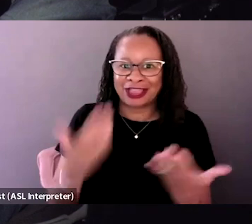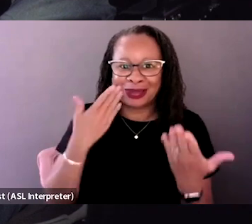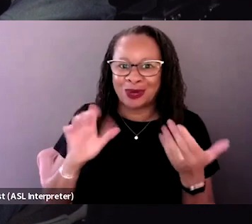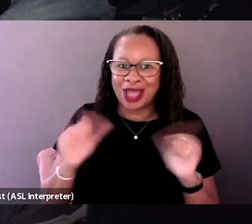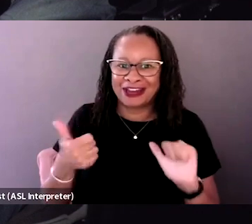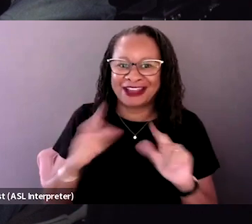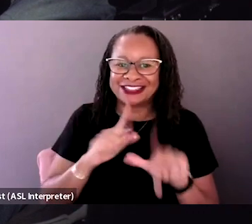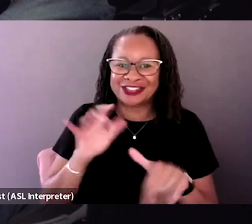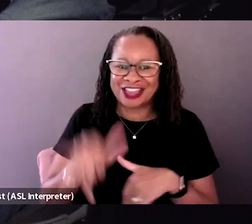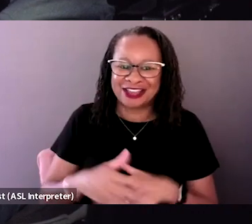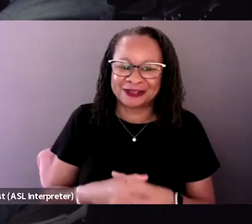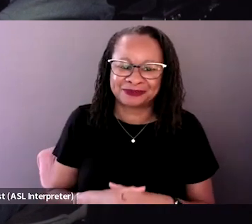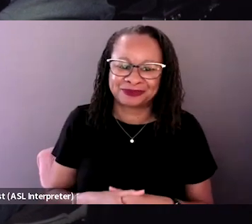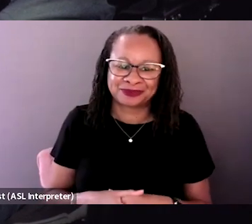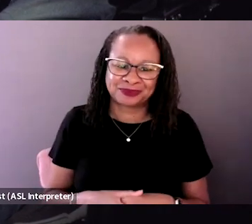that.